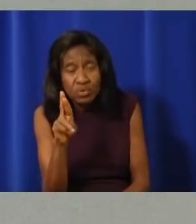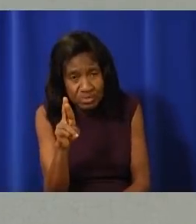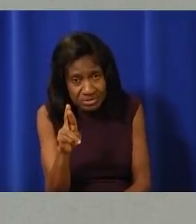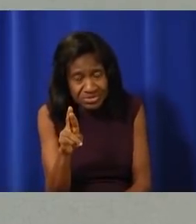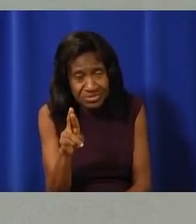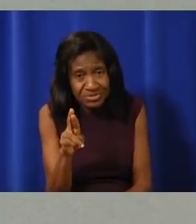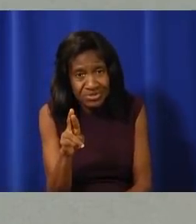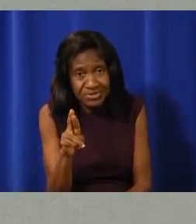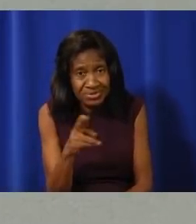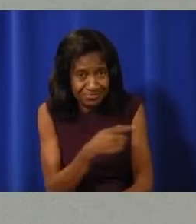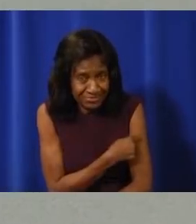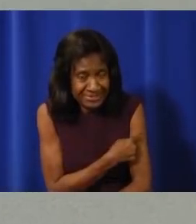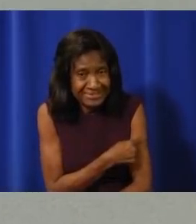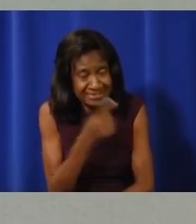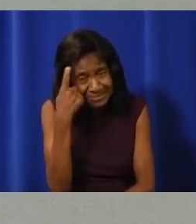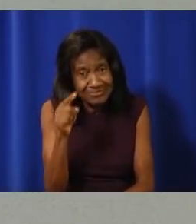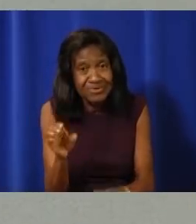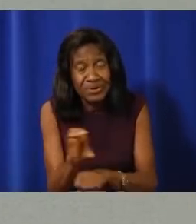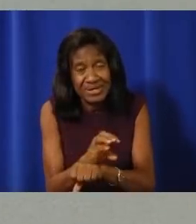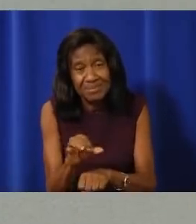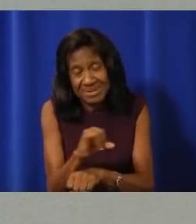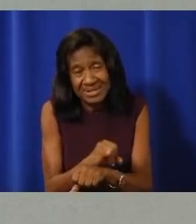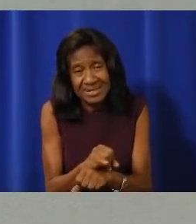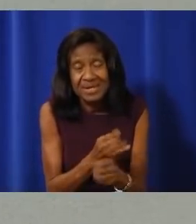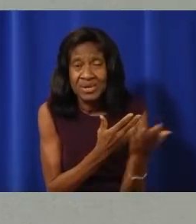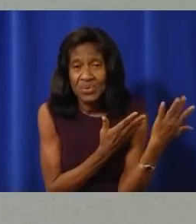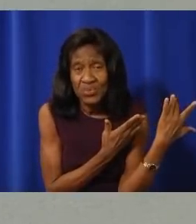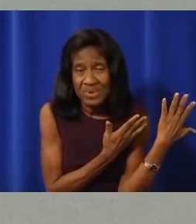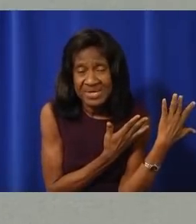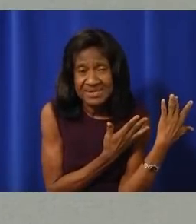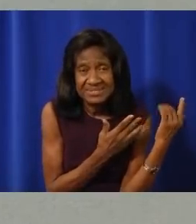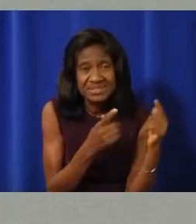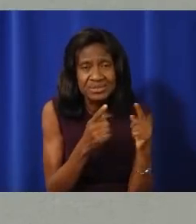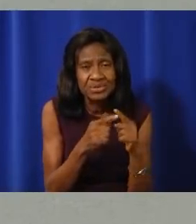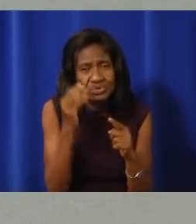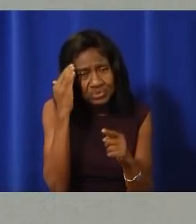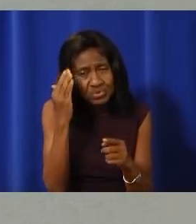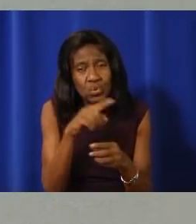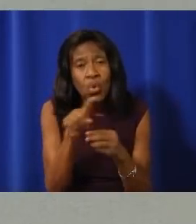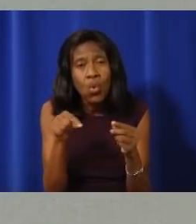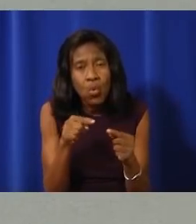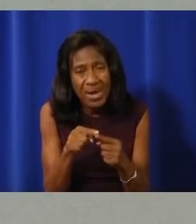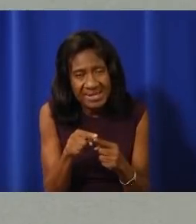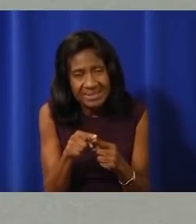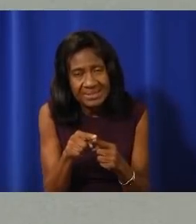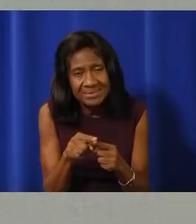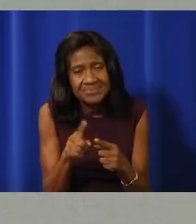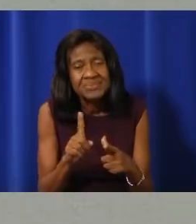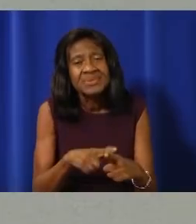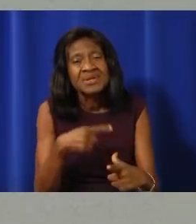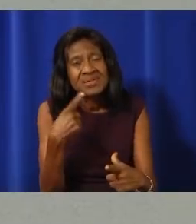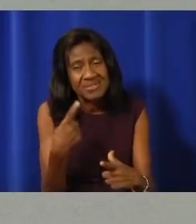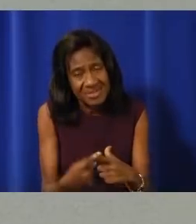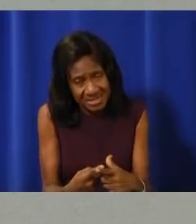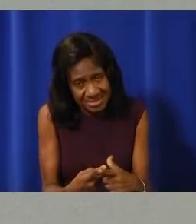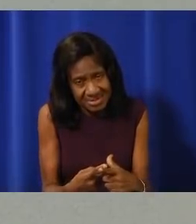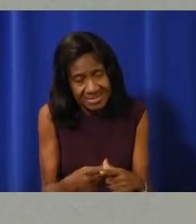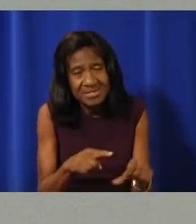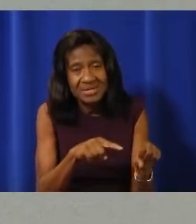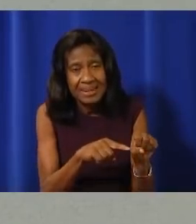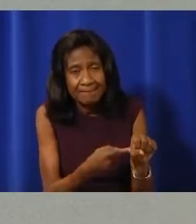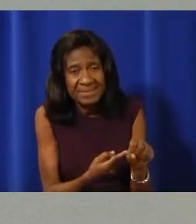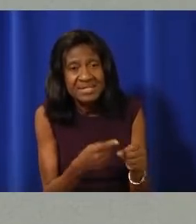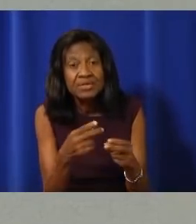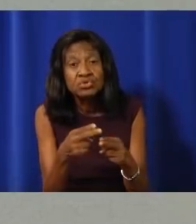waiting to hear when they arrive. But I do expect we will be able to start our booster programme very soon, which is very